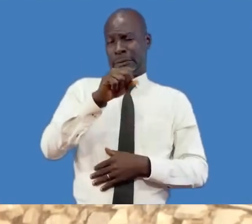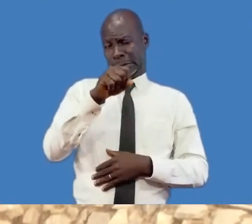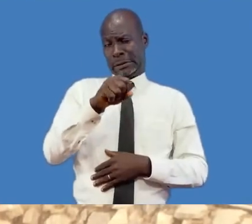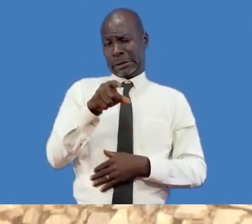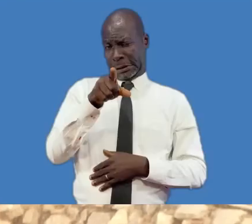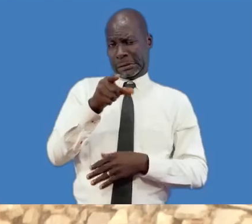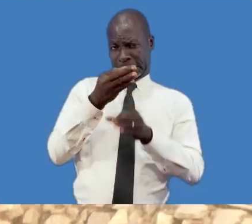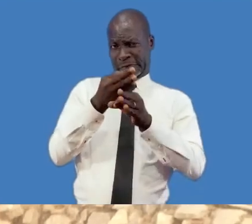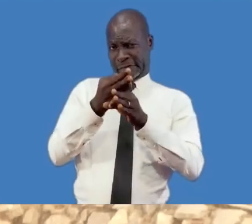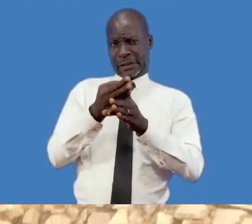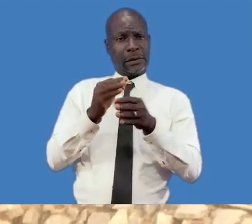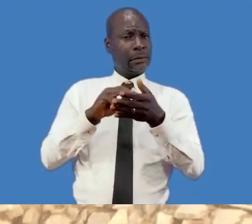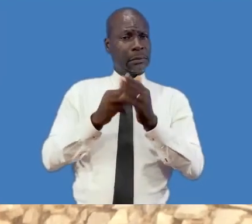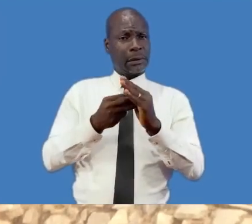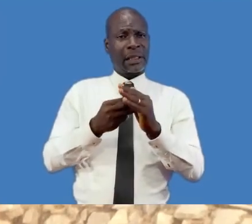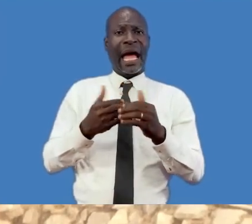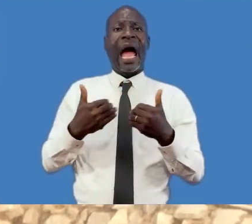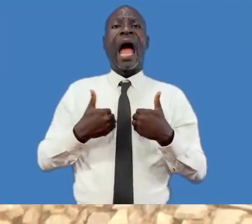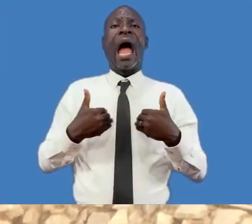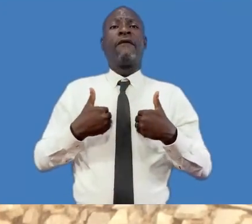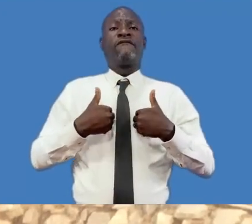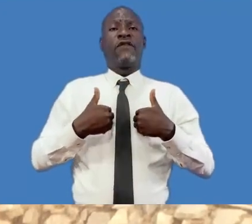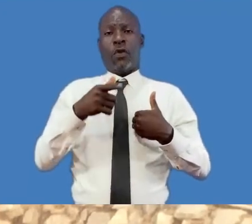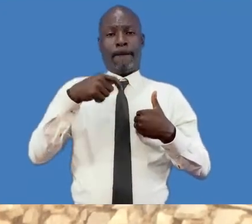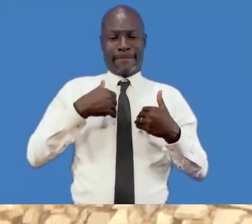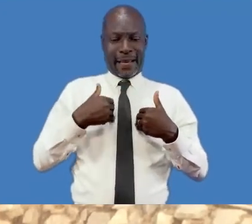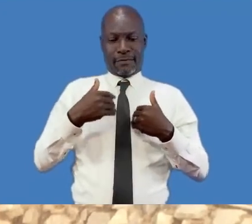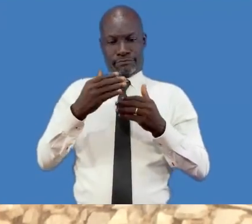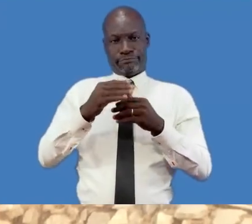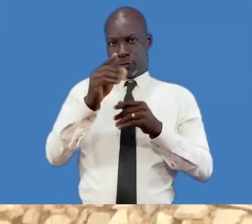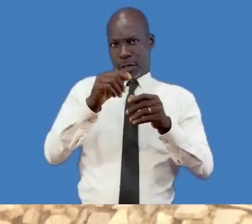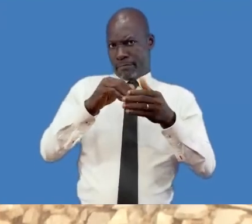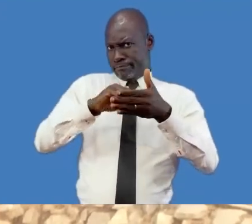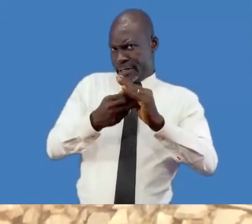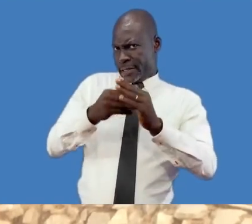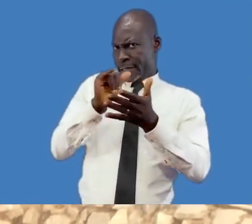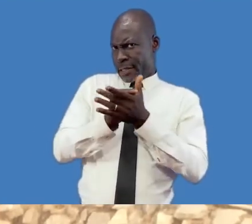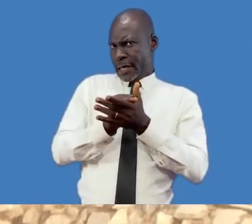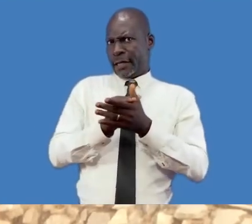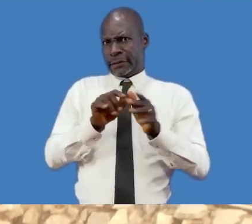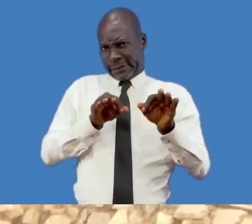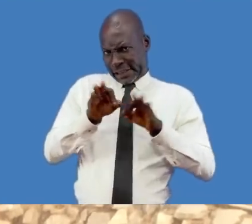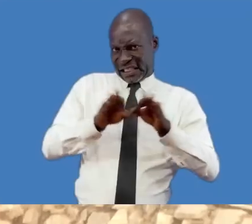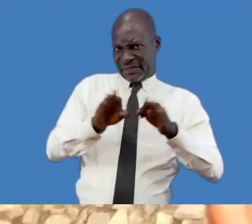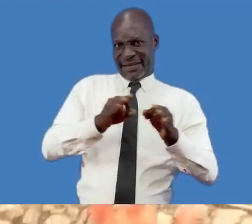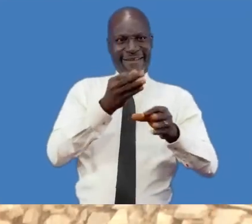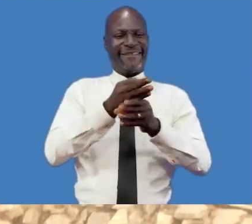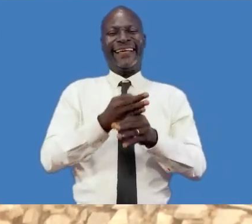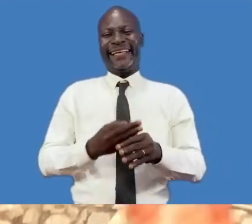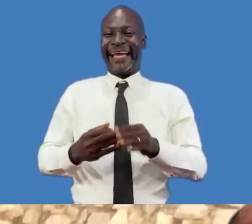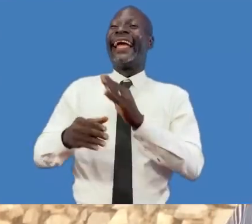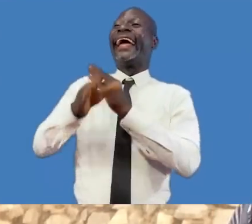hye onyankopon mu ene ye half definition of faith patu trim oh nyame